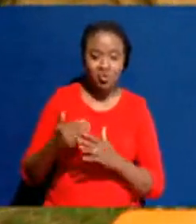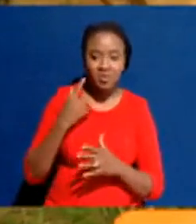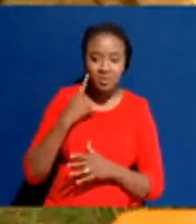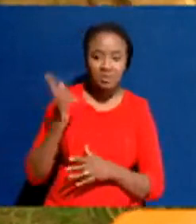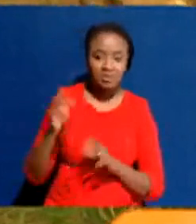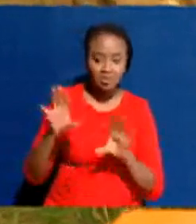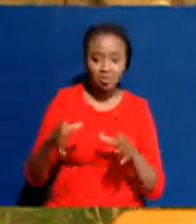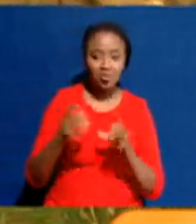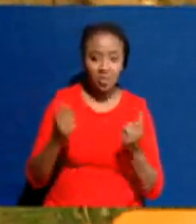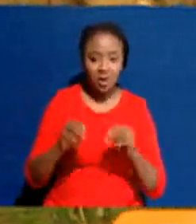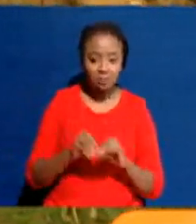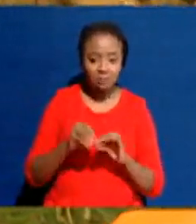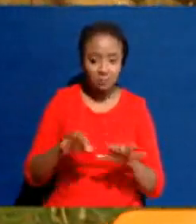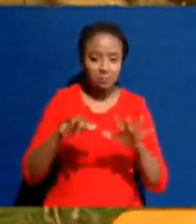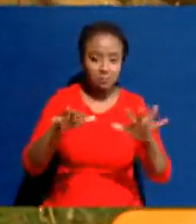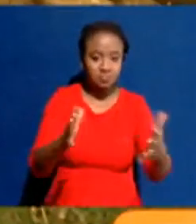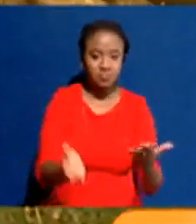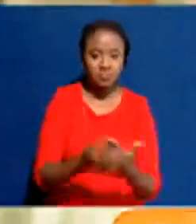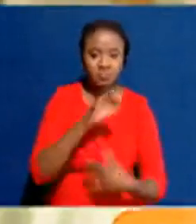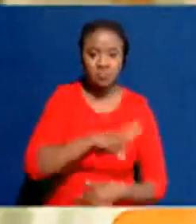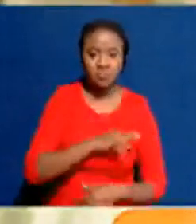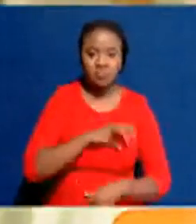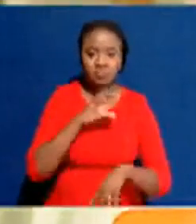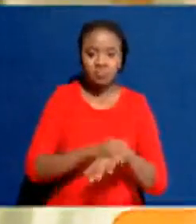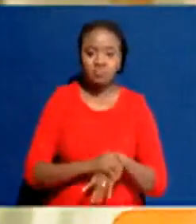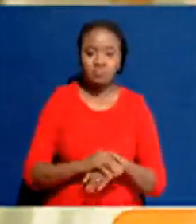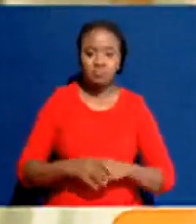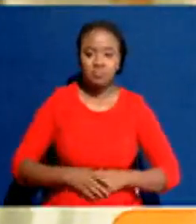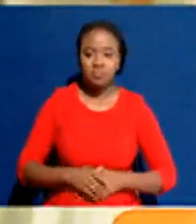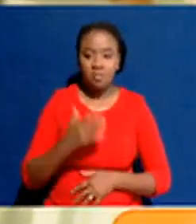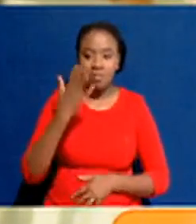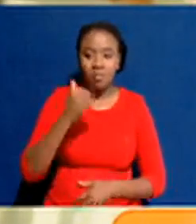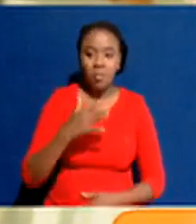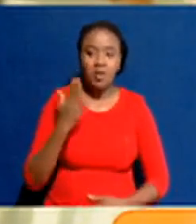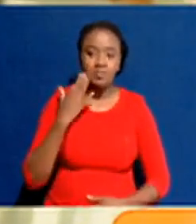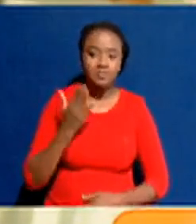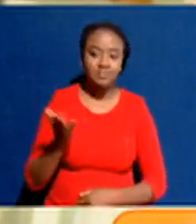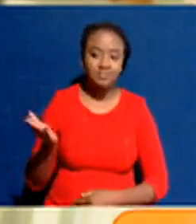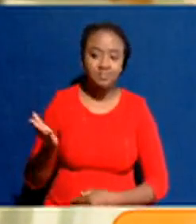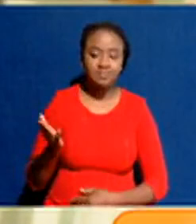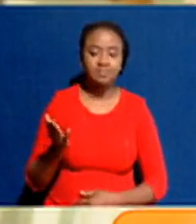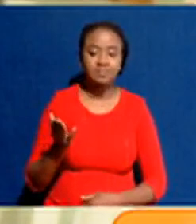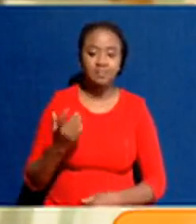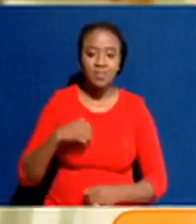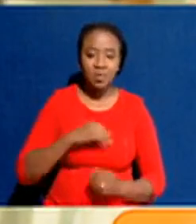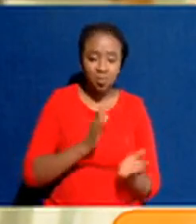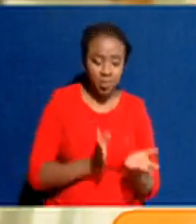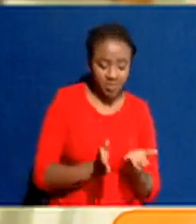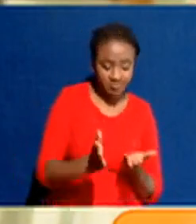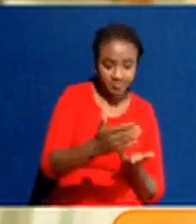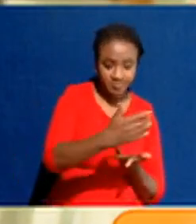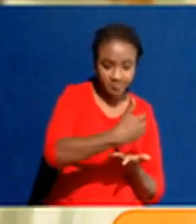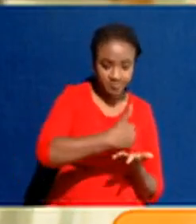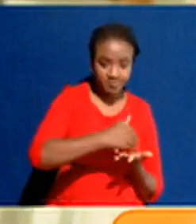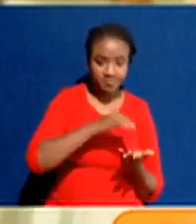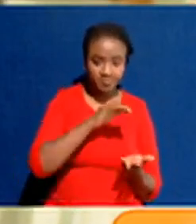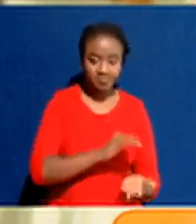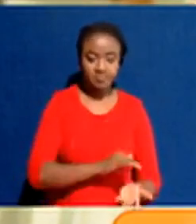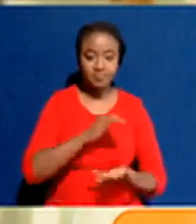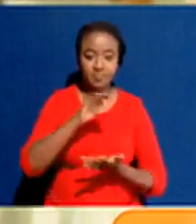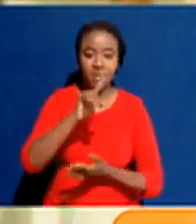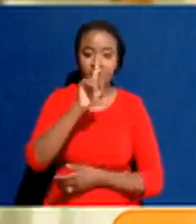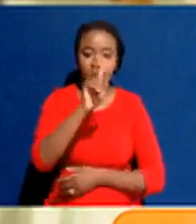group has greatly improved its earnings. At farm gate, that is, you just harvest, you uproot it, 1 kilo